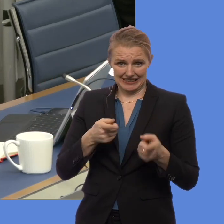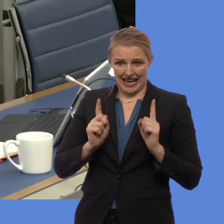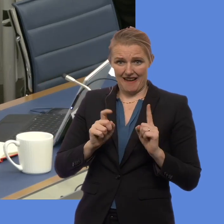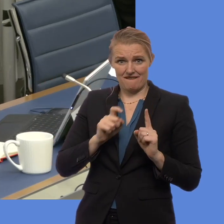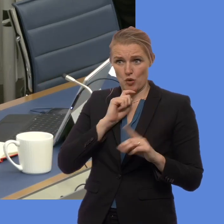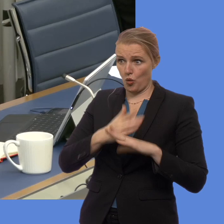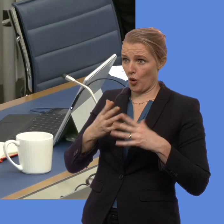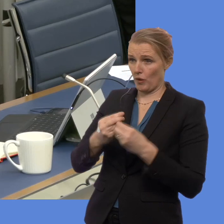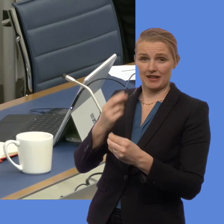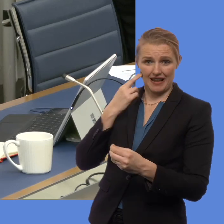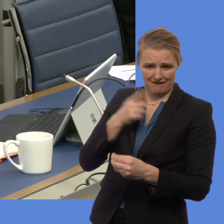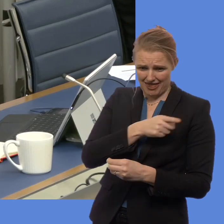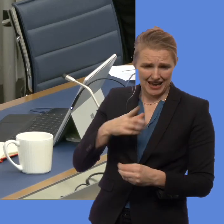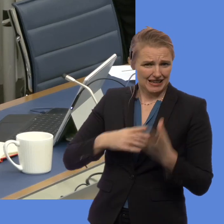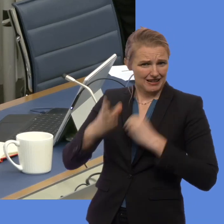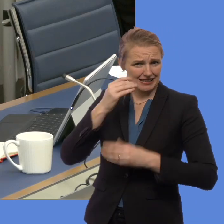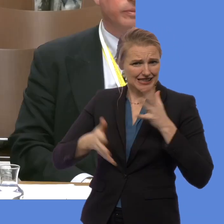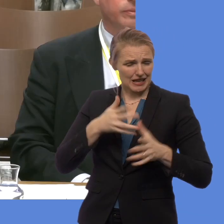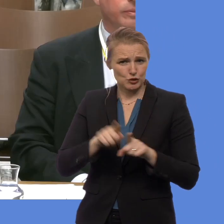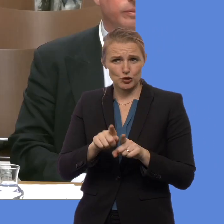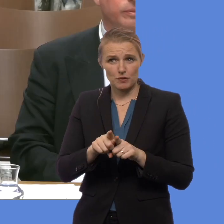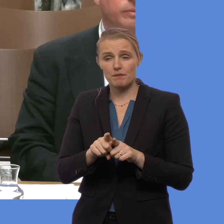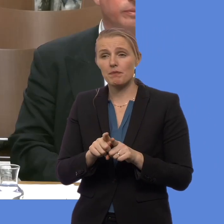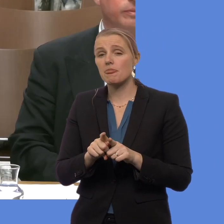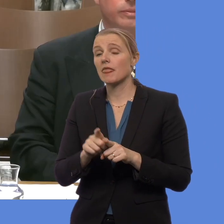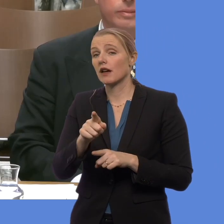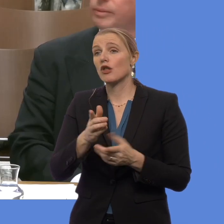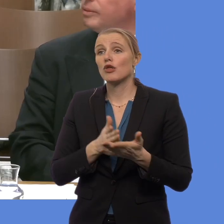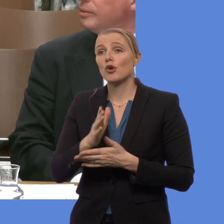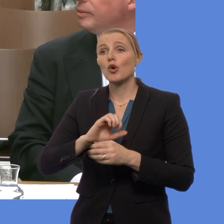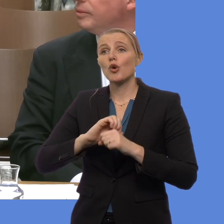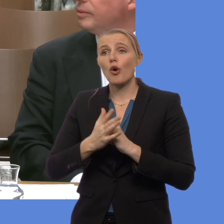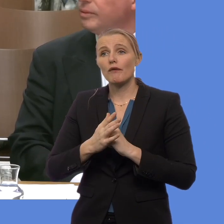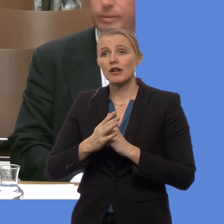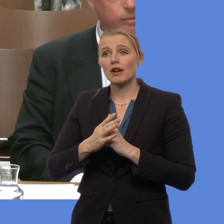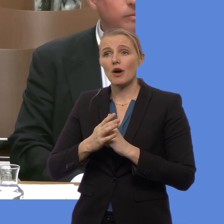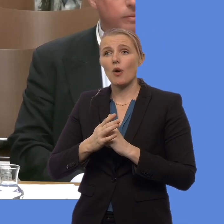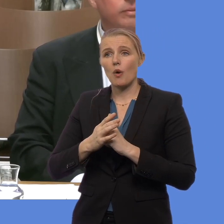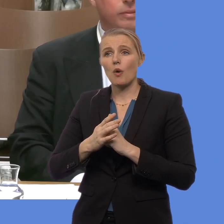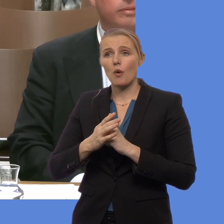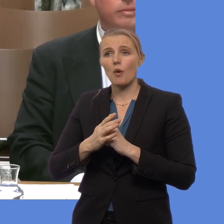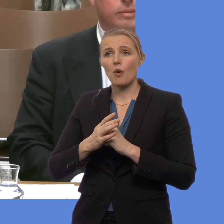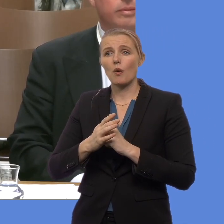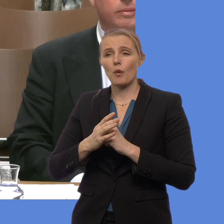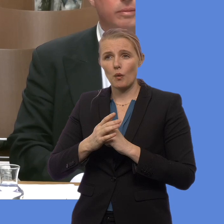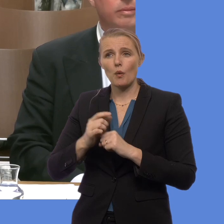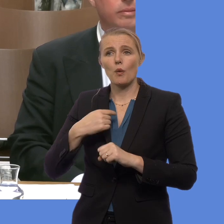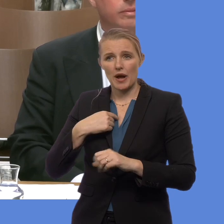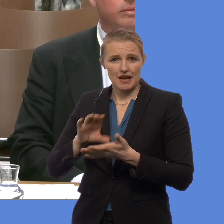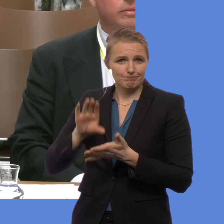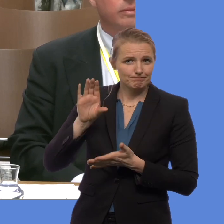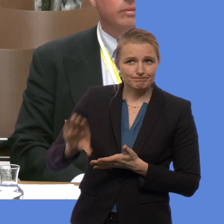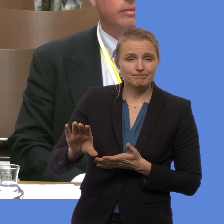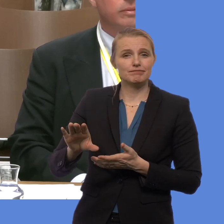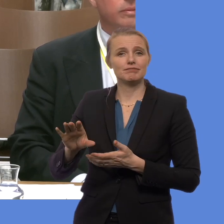access. But that's good. I mean, the frontline staff during COVID, we reached out into care homes, so for those deaf people